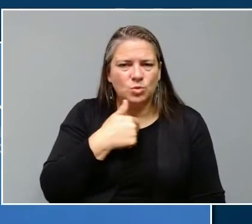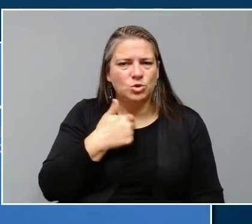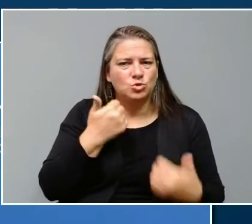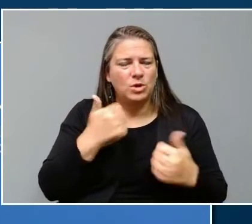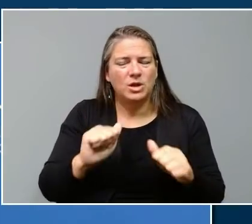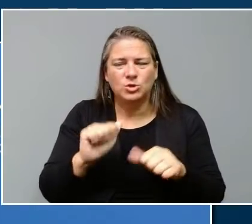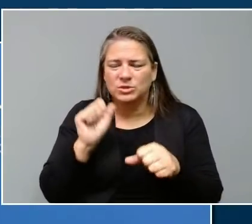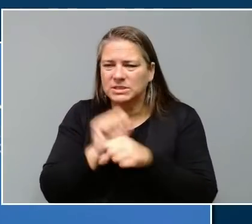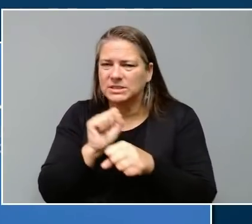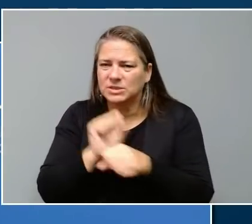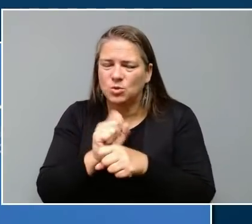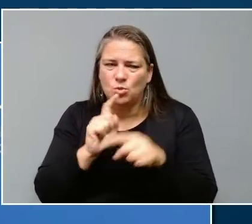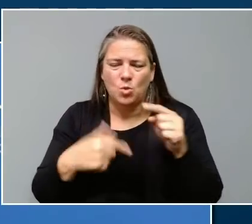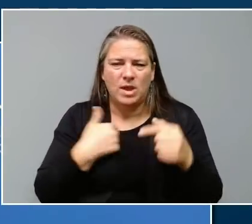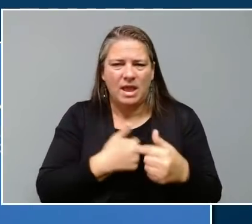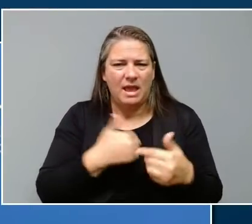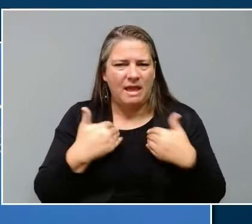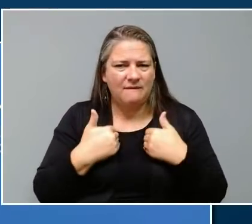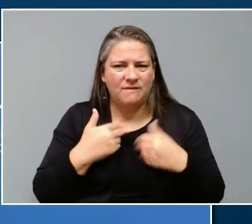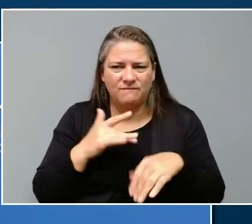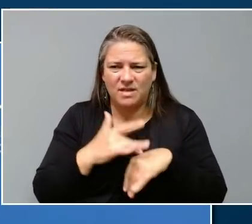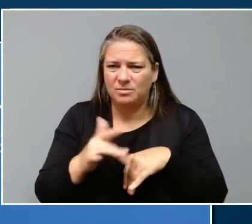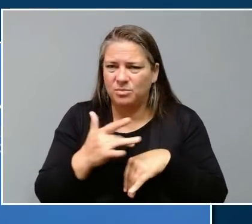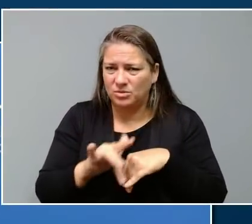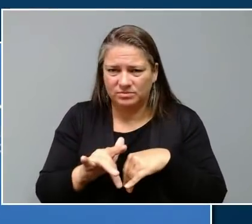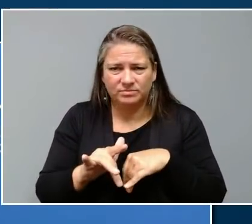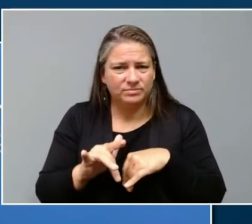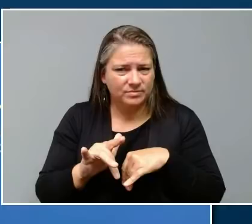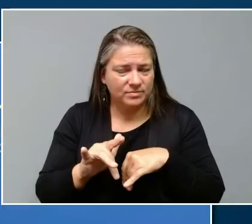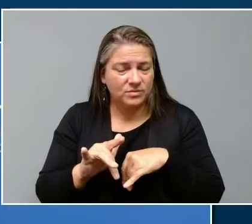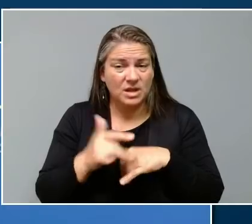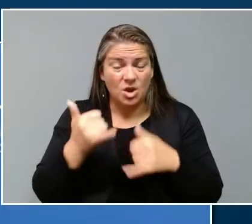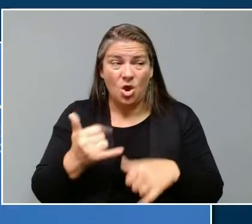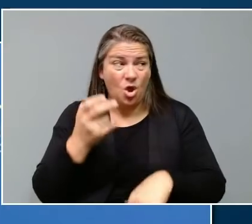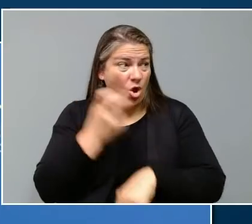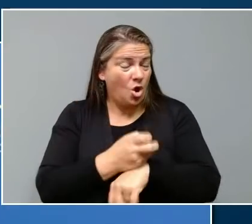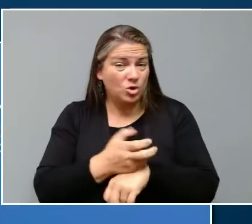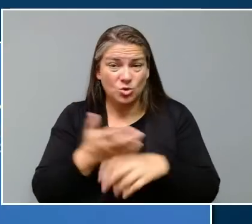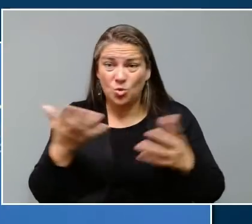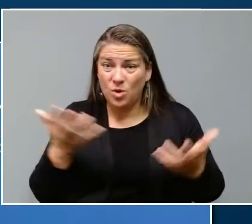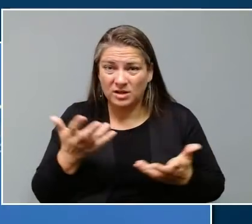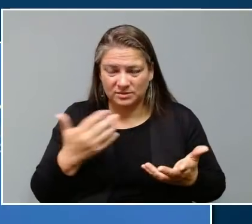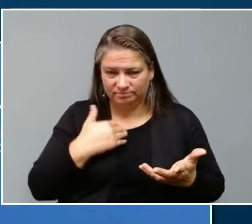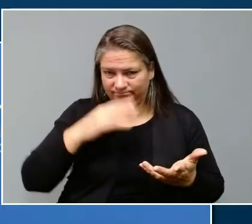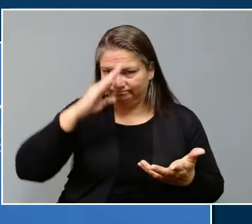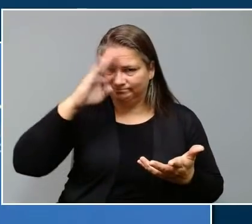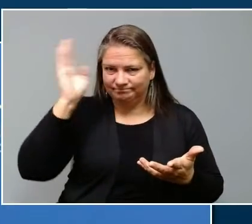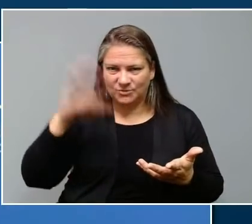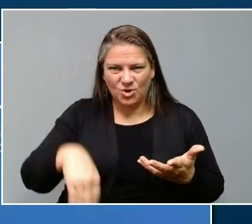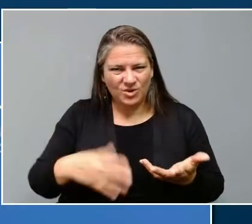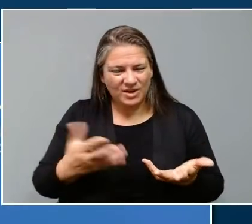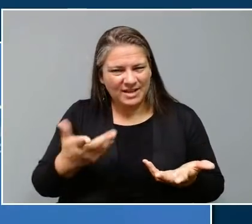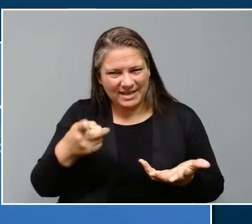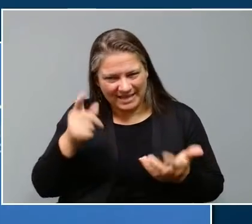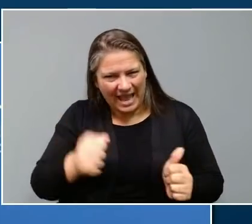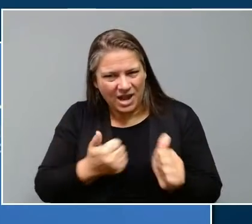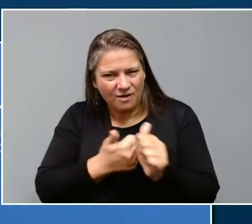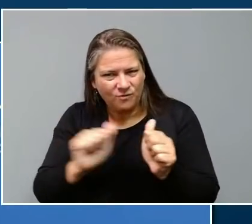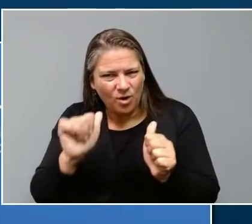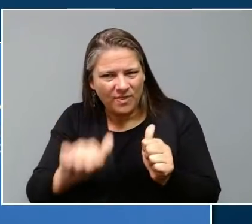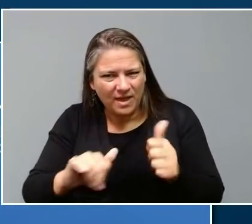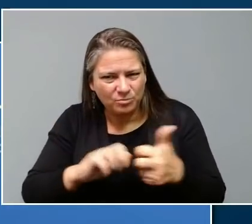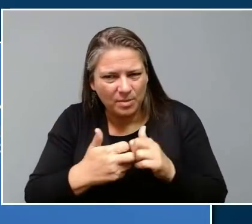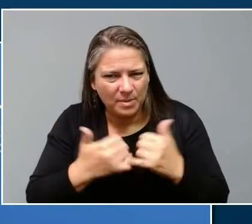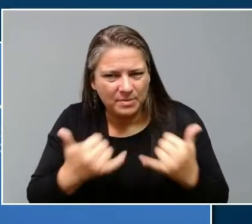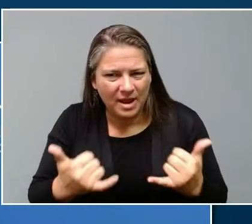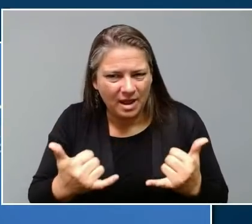available resources. The hardest part of what we are facing right now is knowing that much of this is avoidable. But with your help, we can